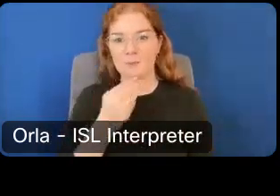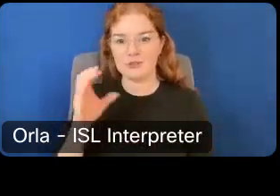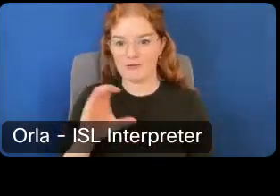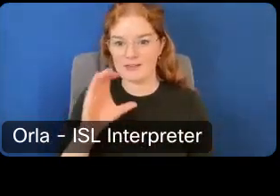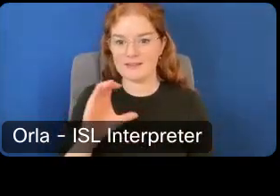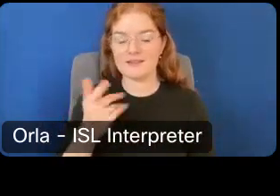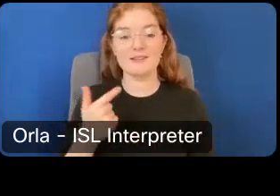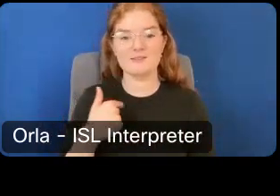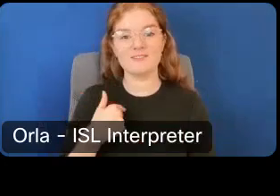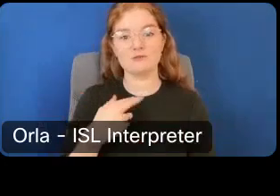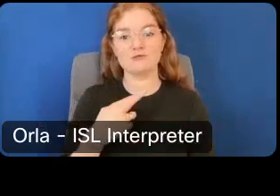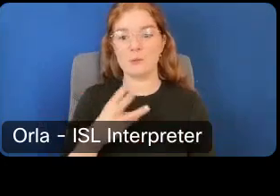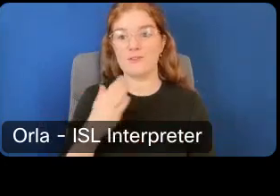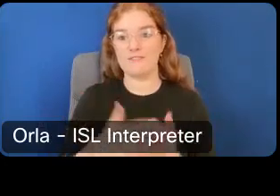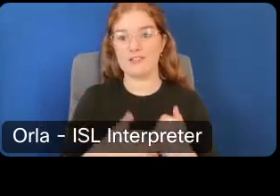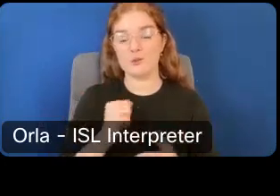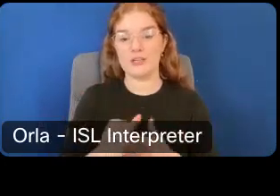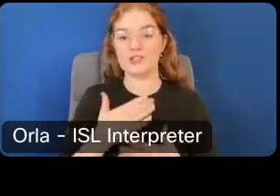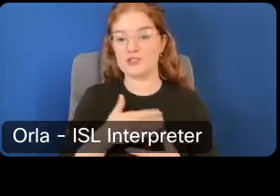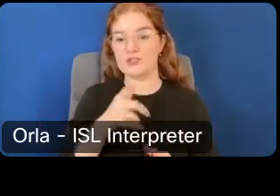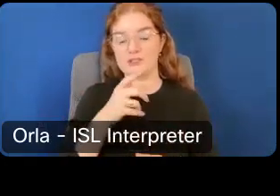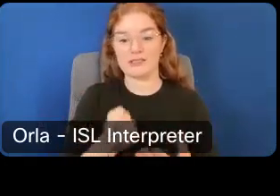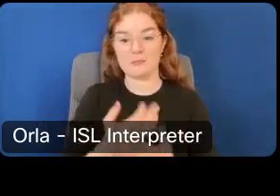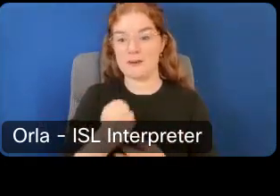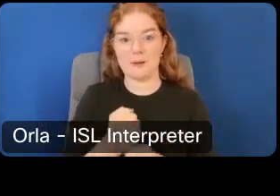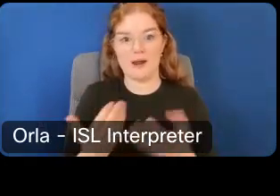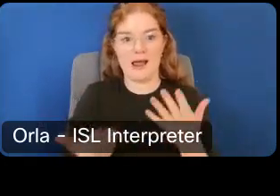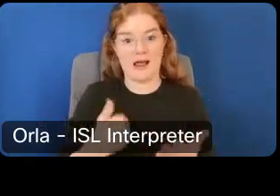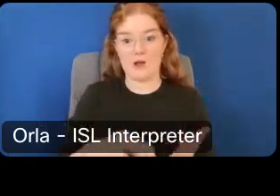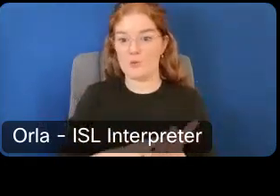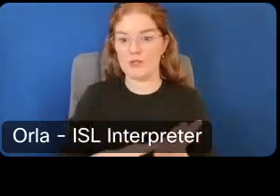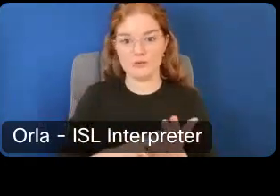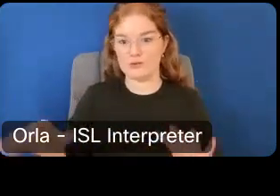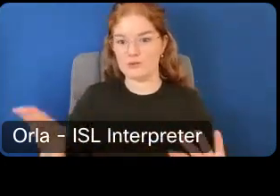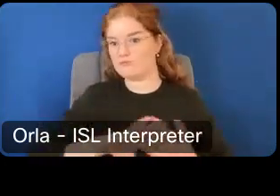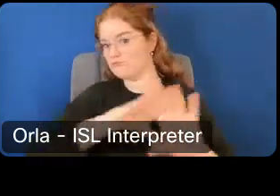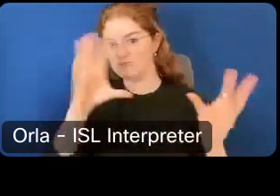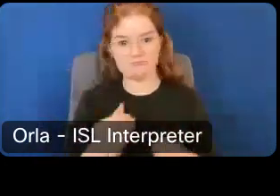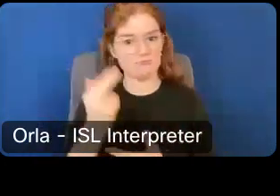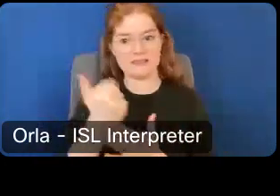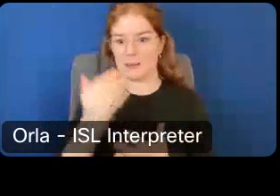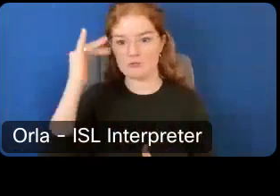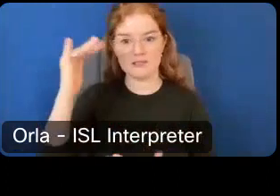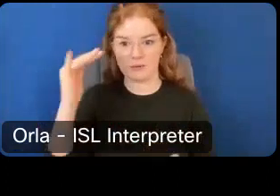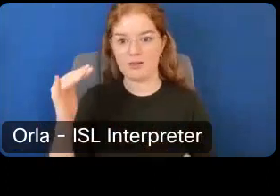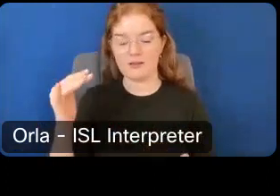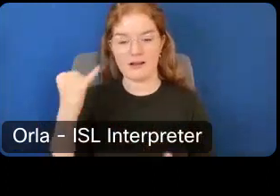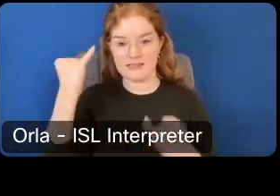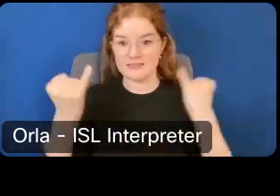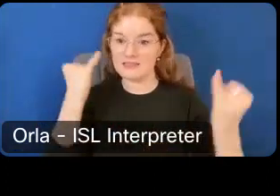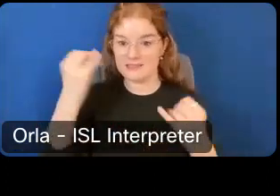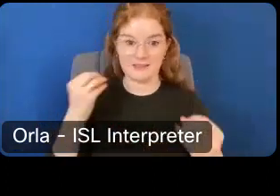we're going to just finish up the session today, kind of just talking you through how we used all those design principles and concepts in our